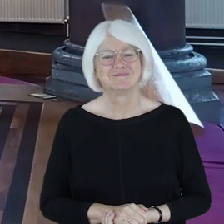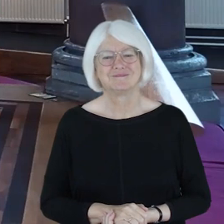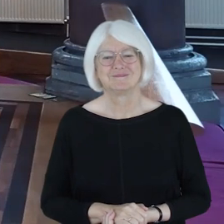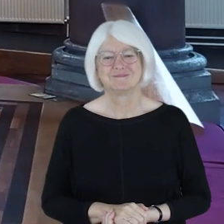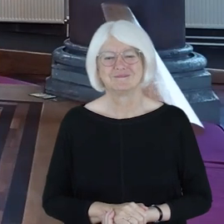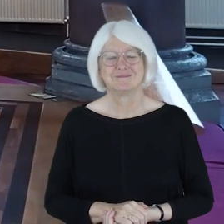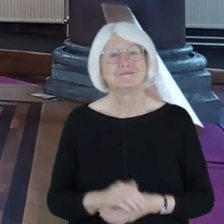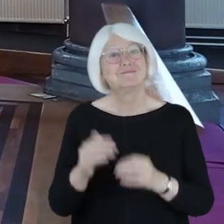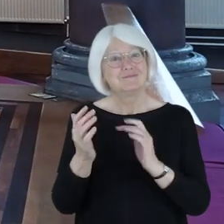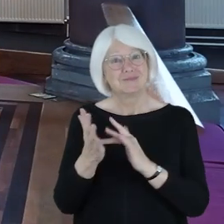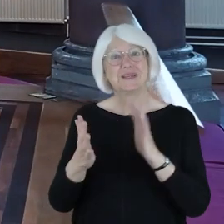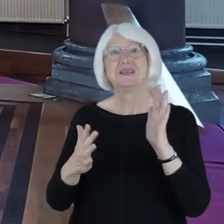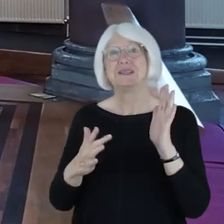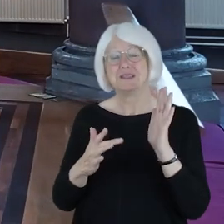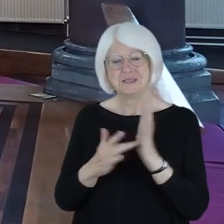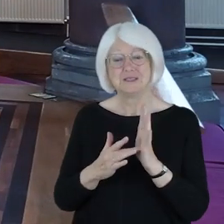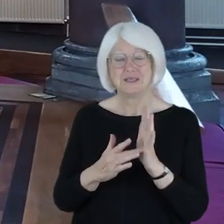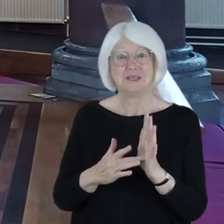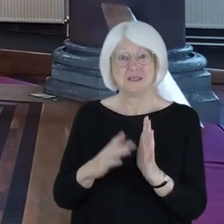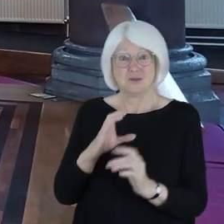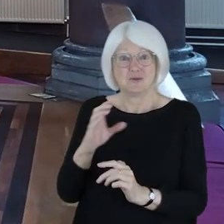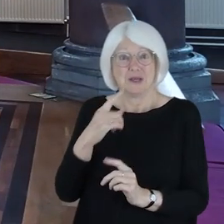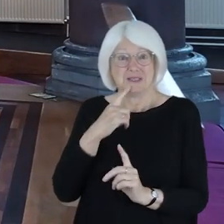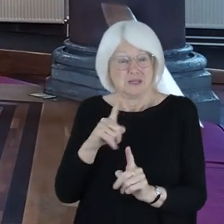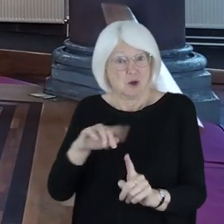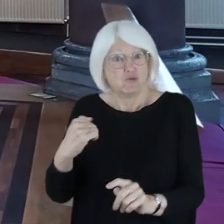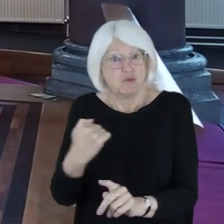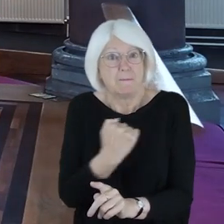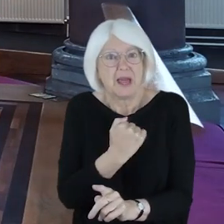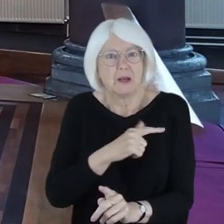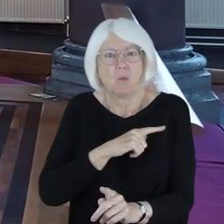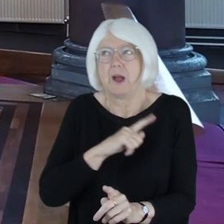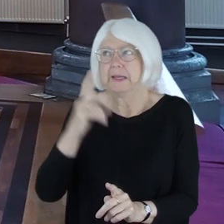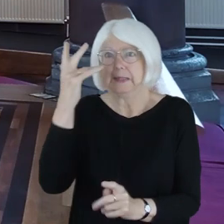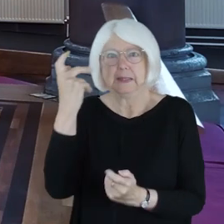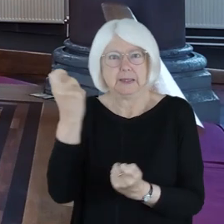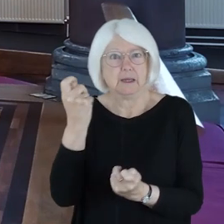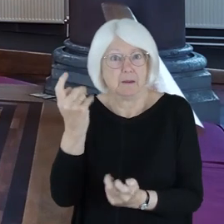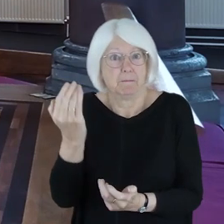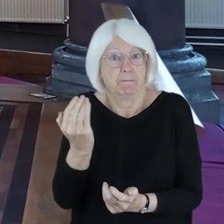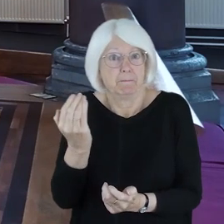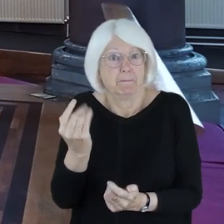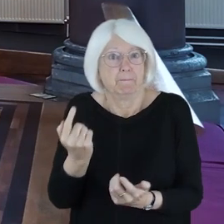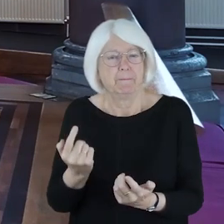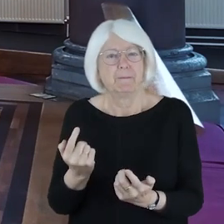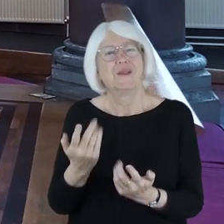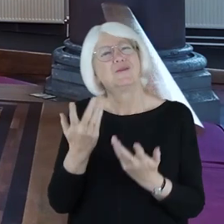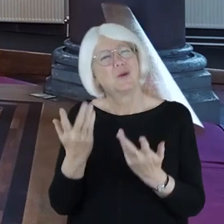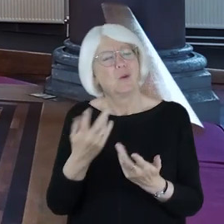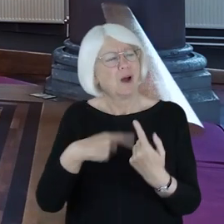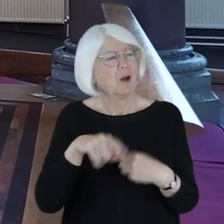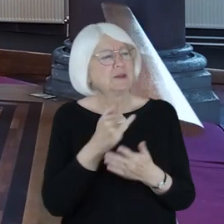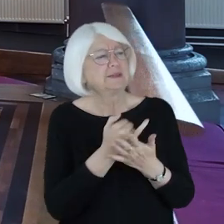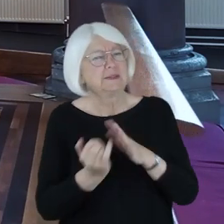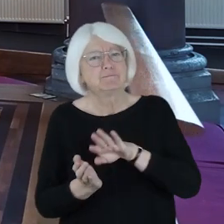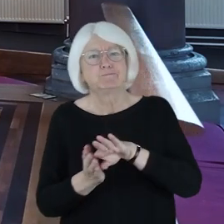Amen. Jesus Christ says, repent, for the kingdom of heaven is close at hand. So let us turn away from